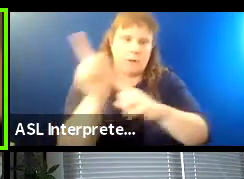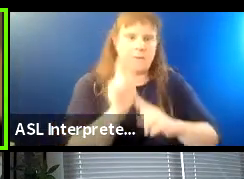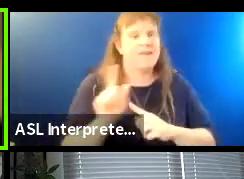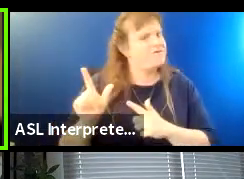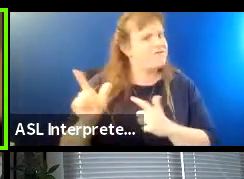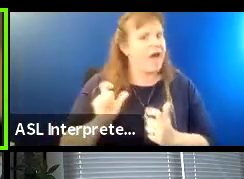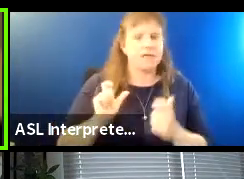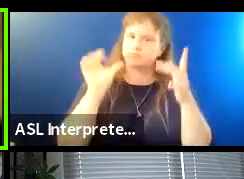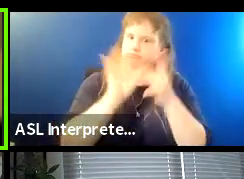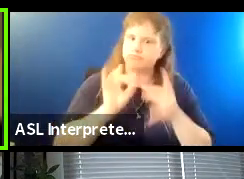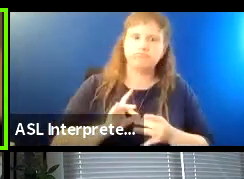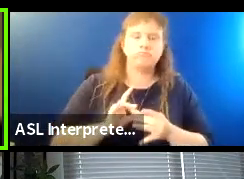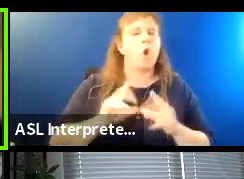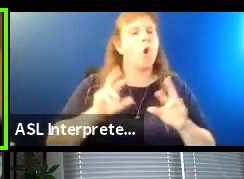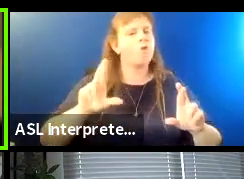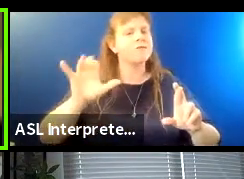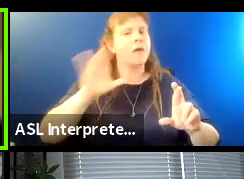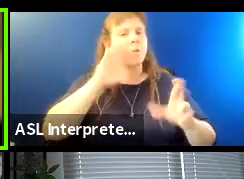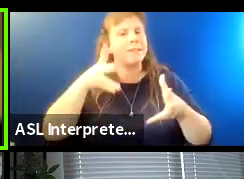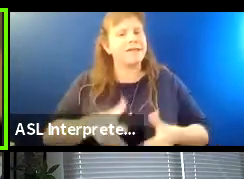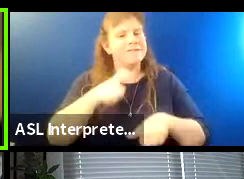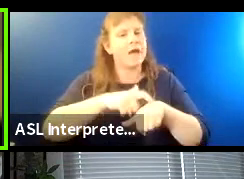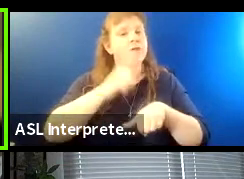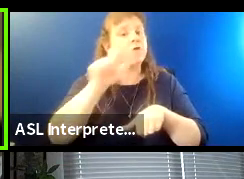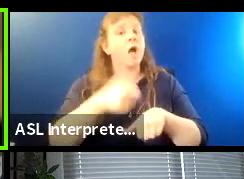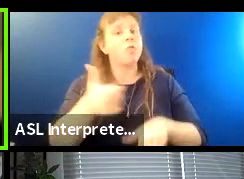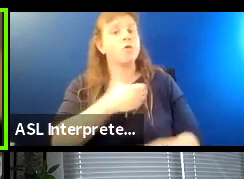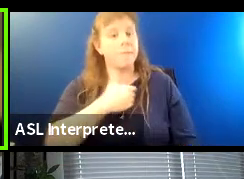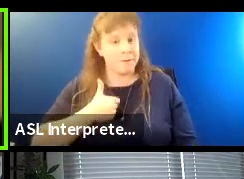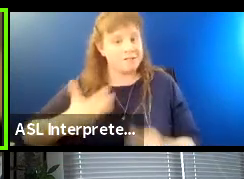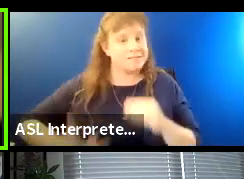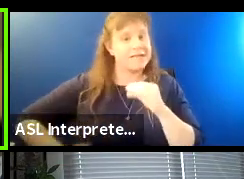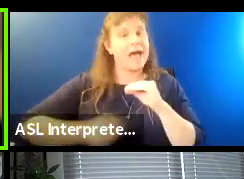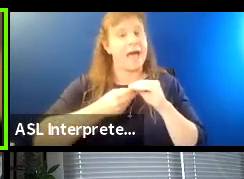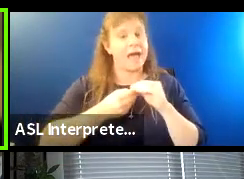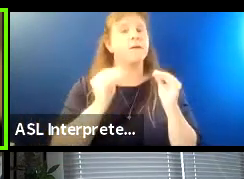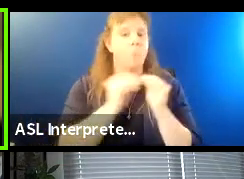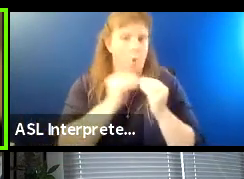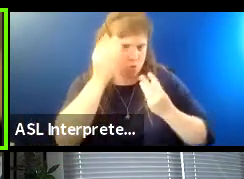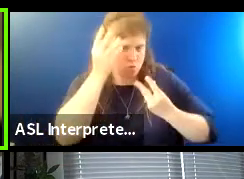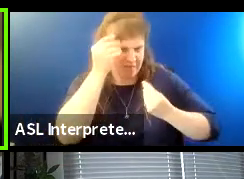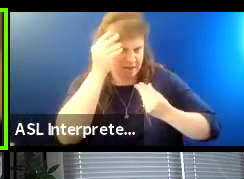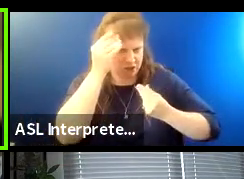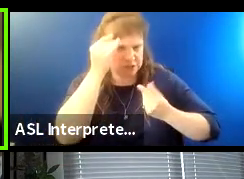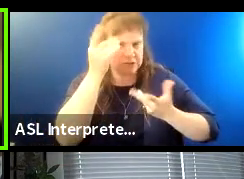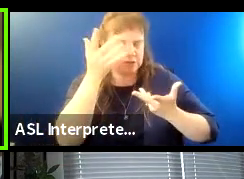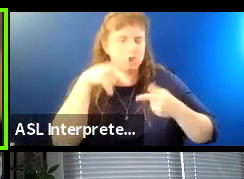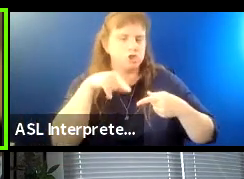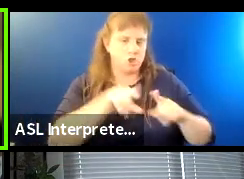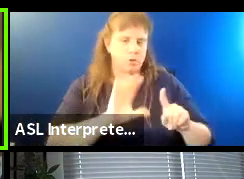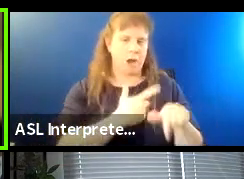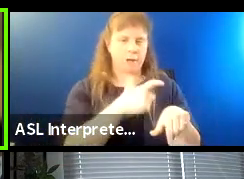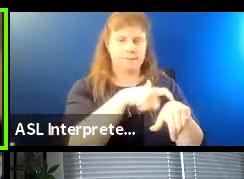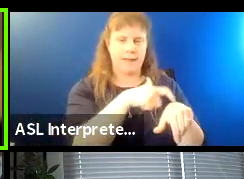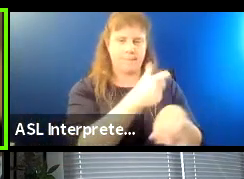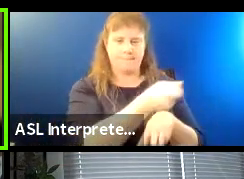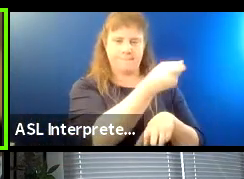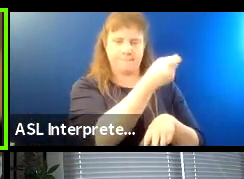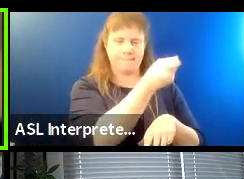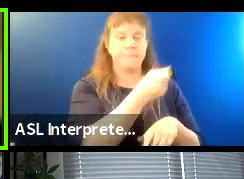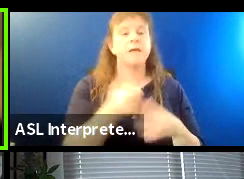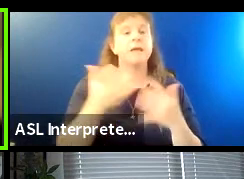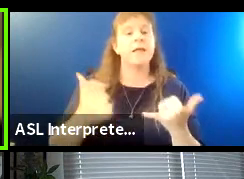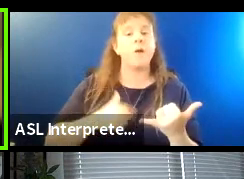hope that will leave time for other members to add additional reflections in the time that we've allocated. So I'm going to